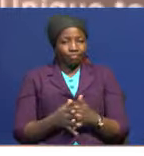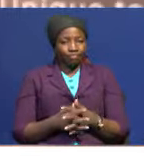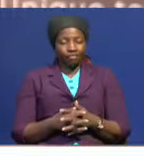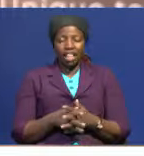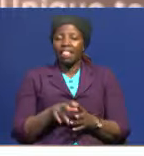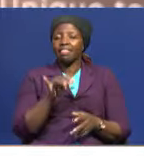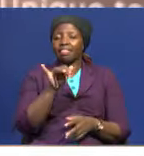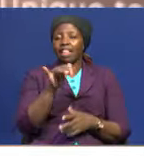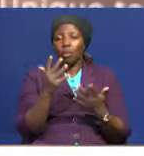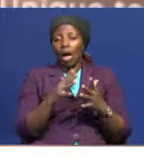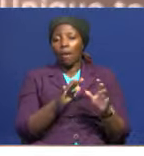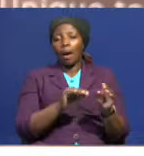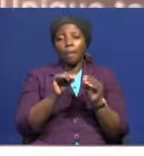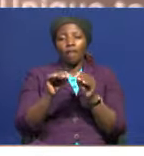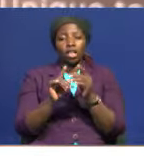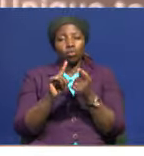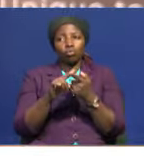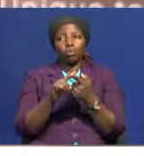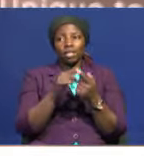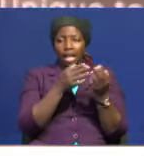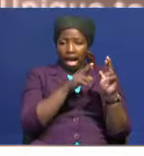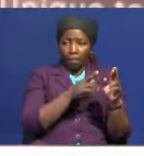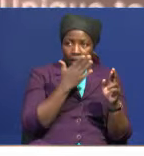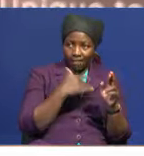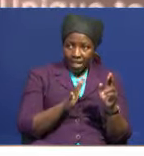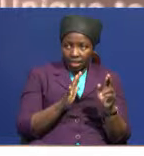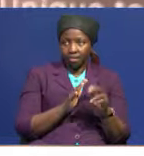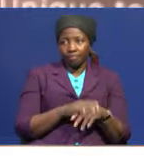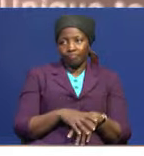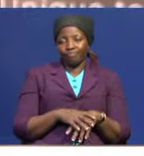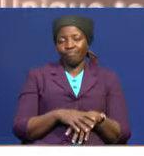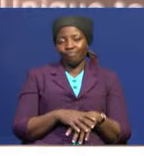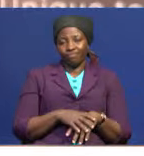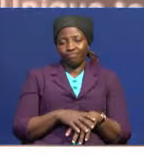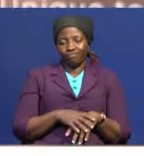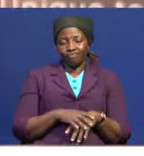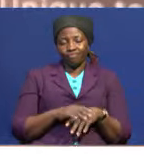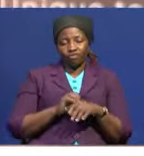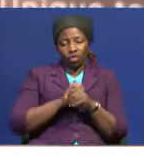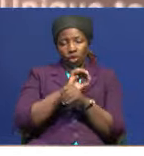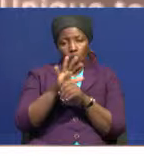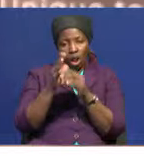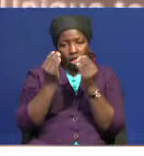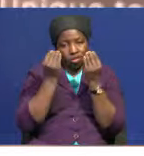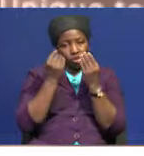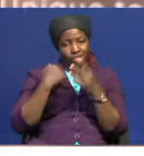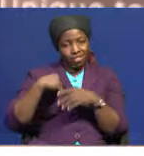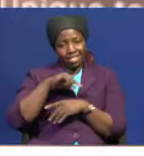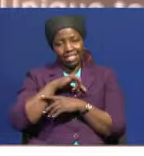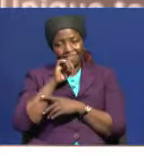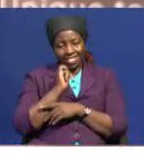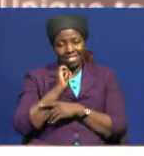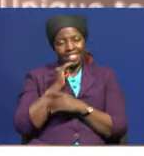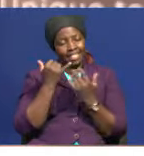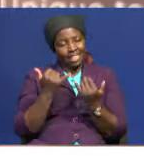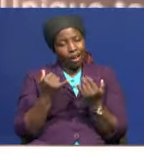That's where we are heading. It happened. It was forced on us by COVID. And it's here to stay.